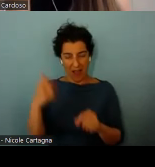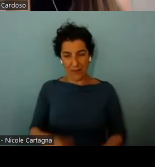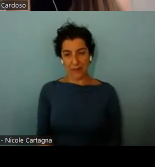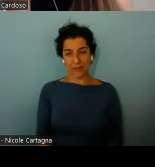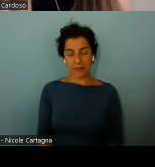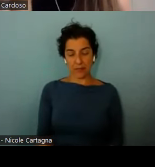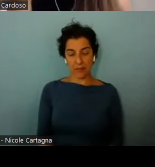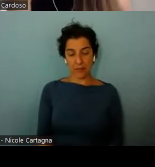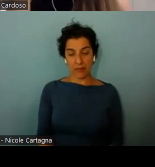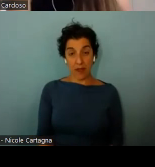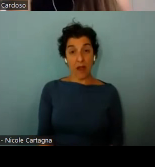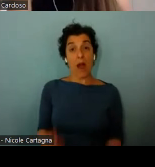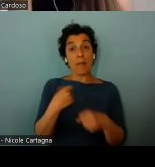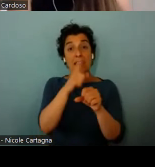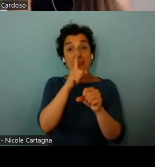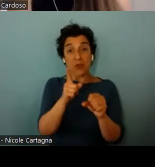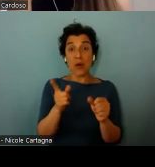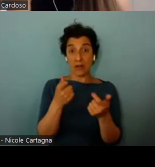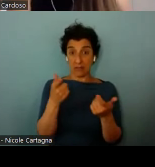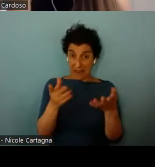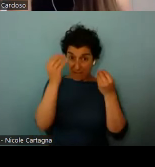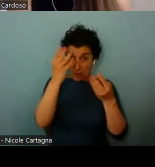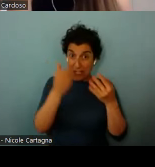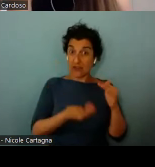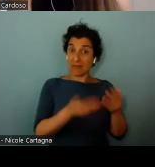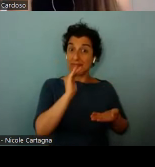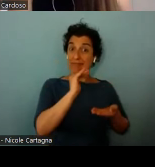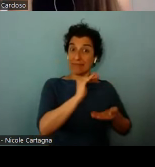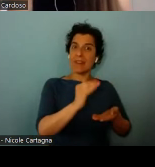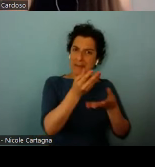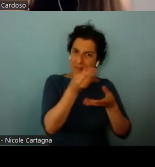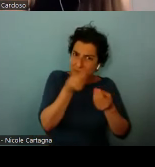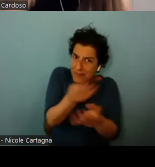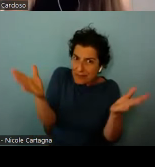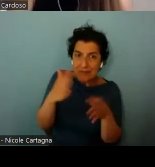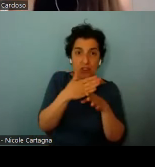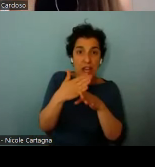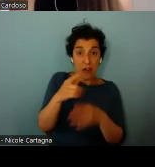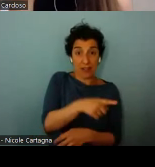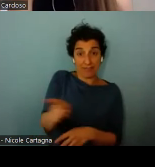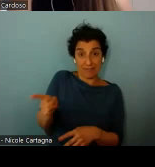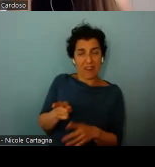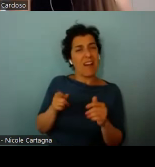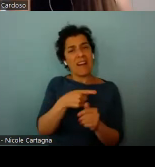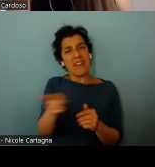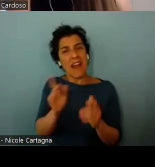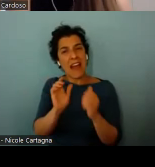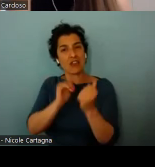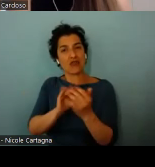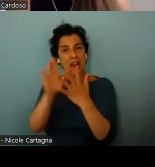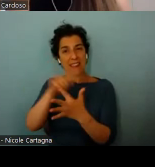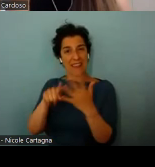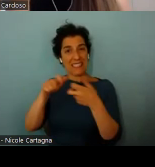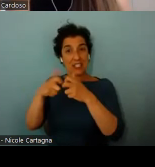that we're sharing that information. So again, we're pointing back to like, how should folks be addressing these issues? It